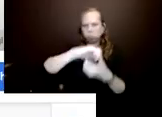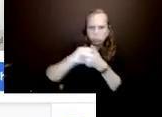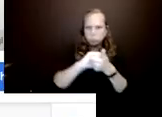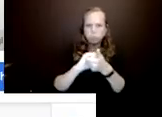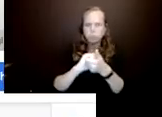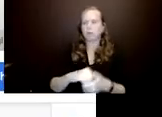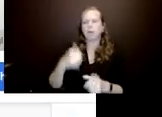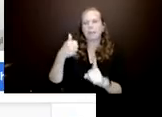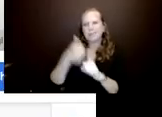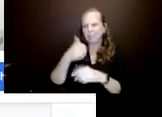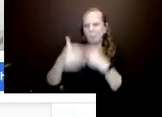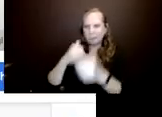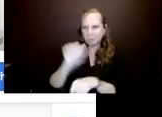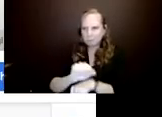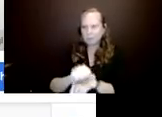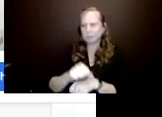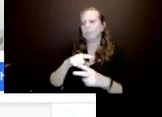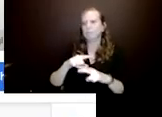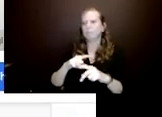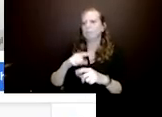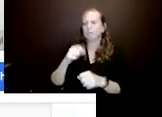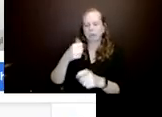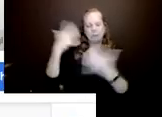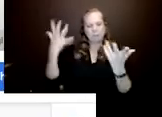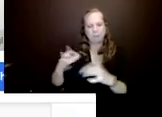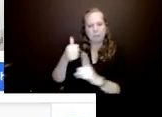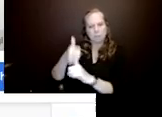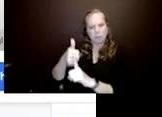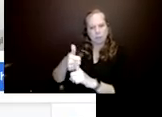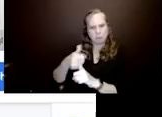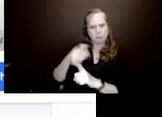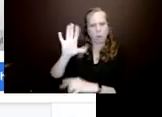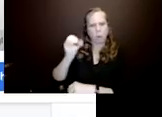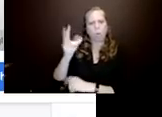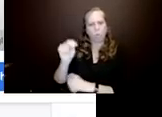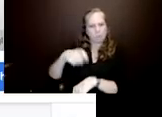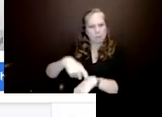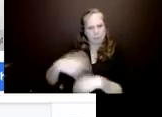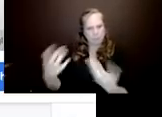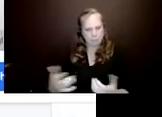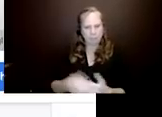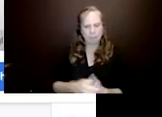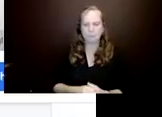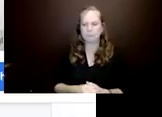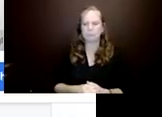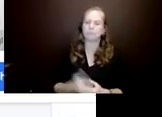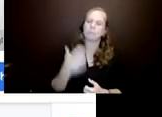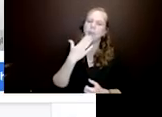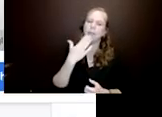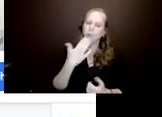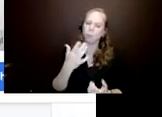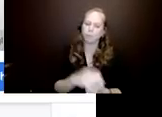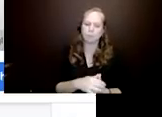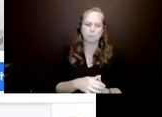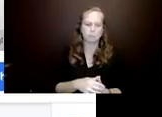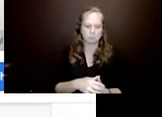self-paced work that the student completes on their own time. So thank you for that. Thank you, Ms. Estes. And that